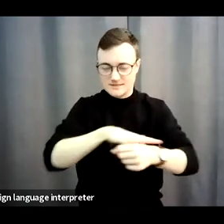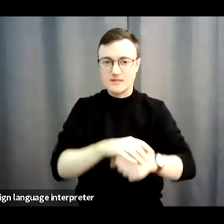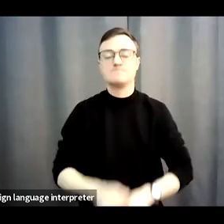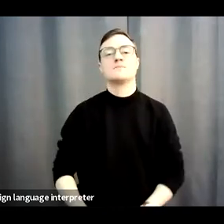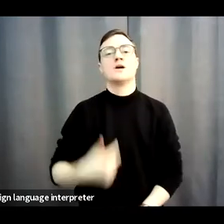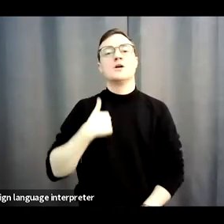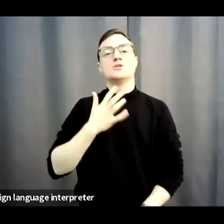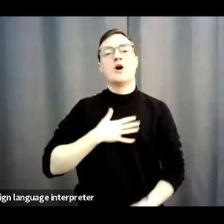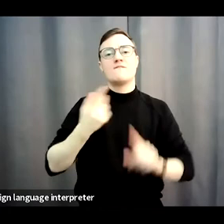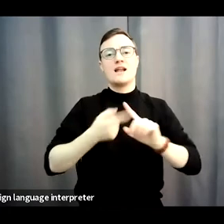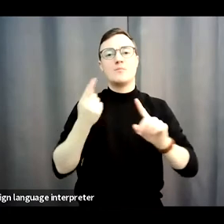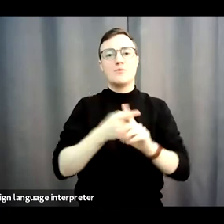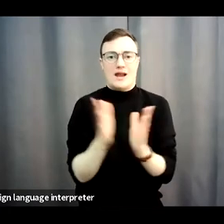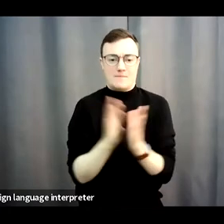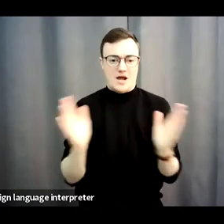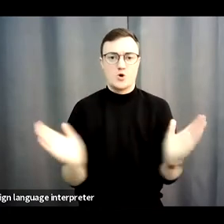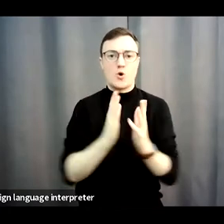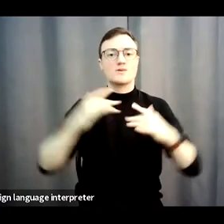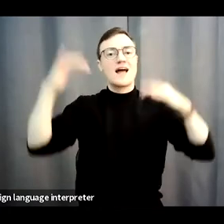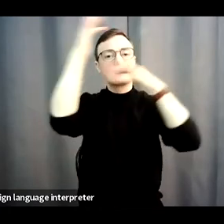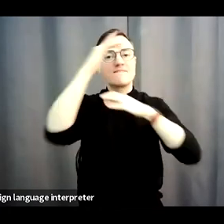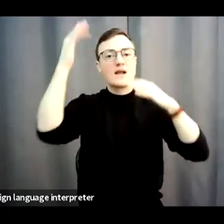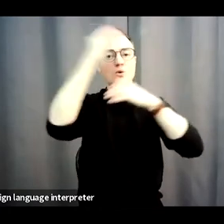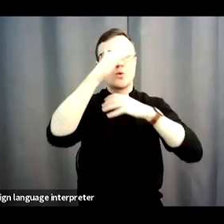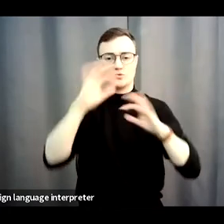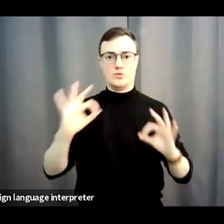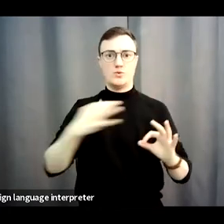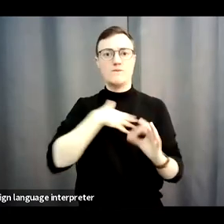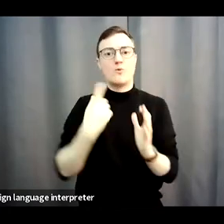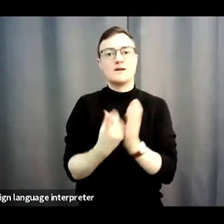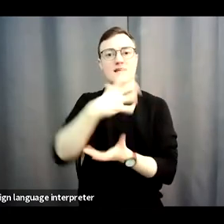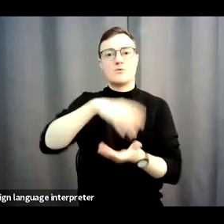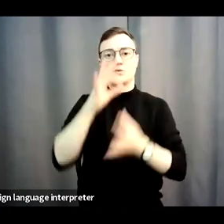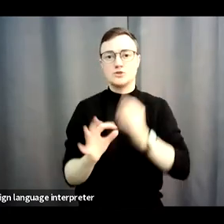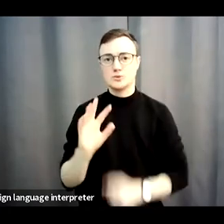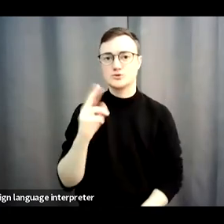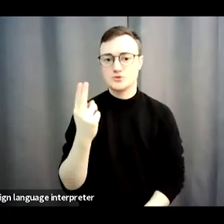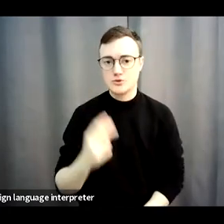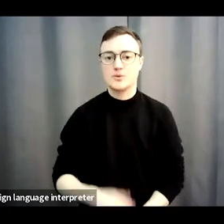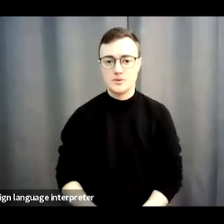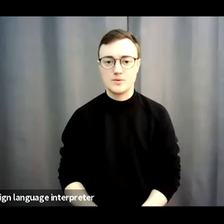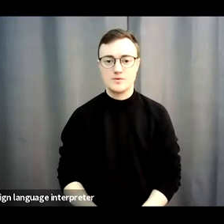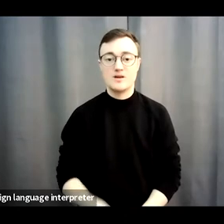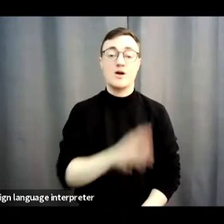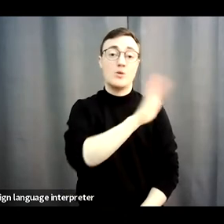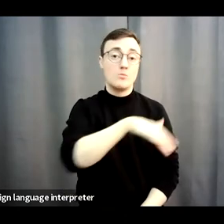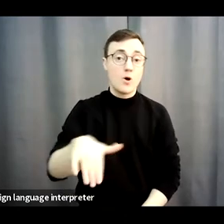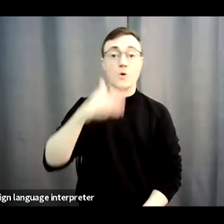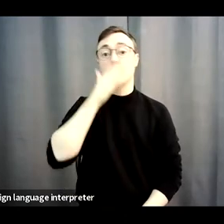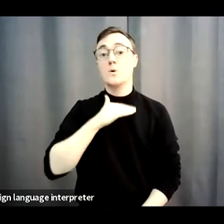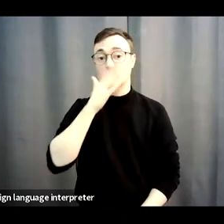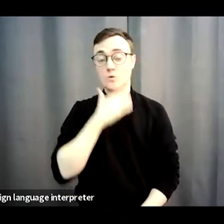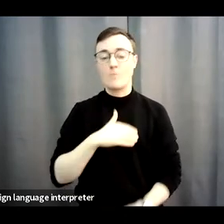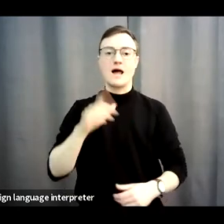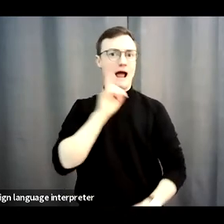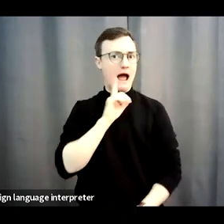a short reflection on the current situation. While the inclusion of children and young people is always crucial